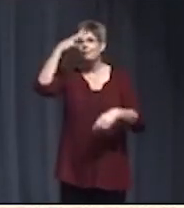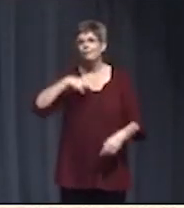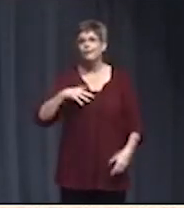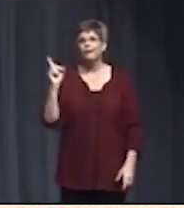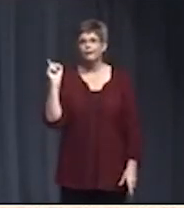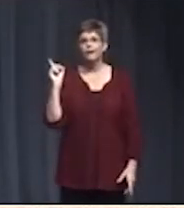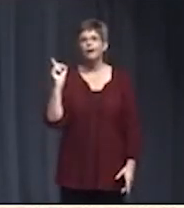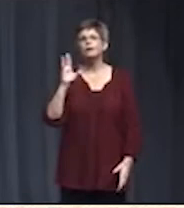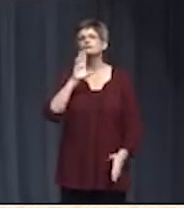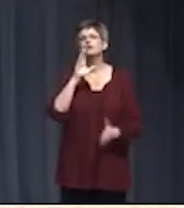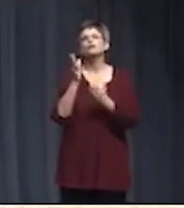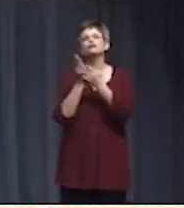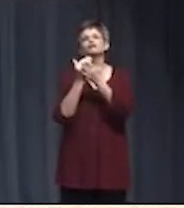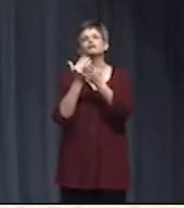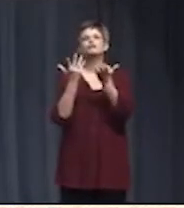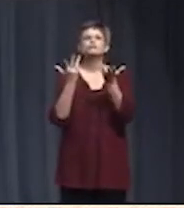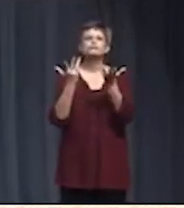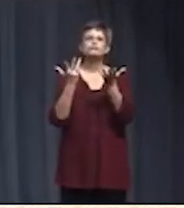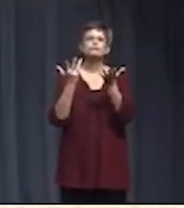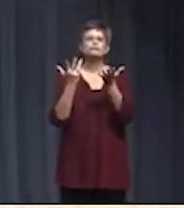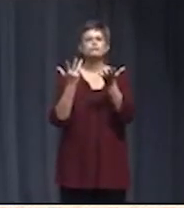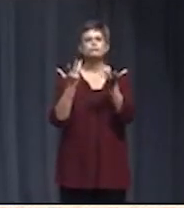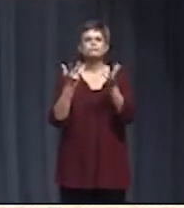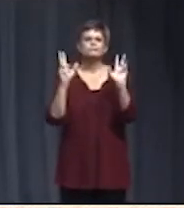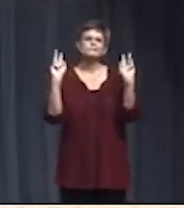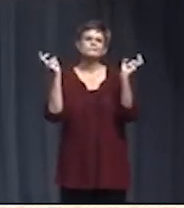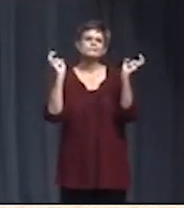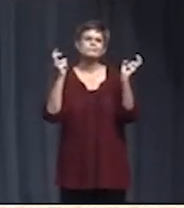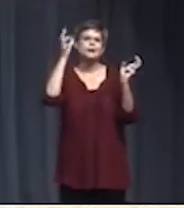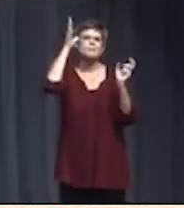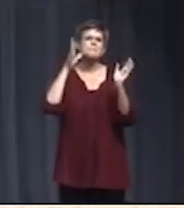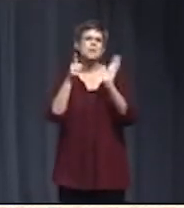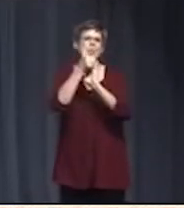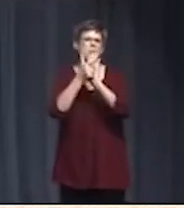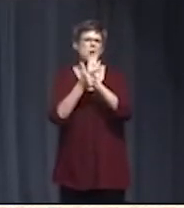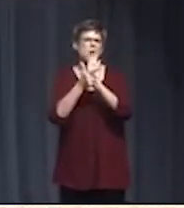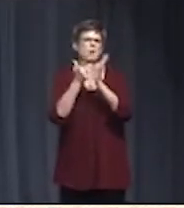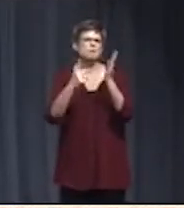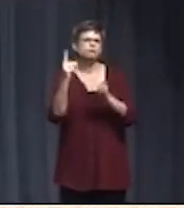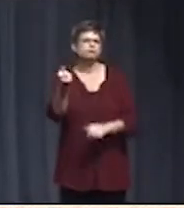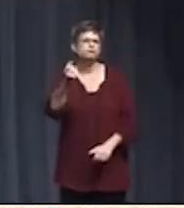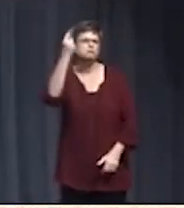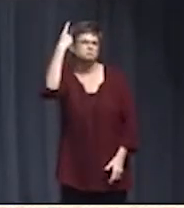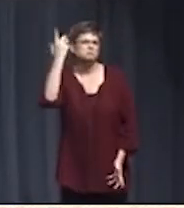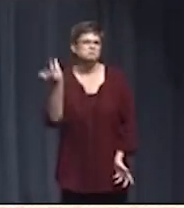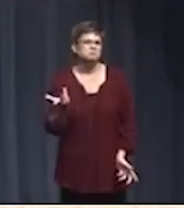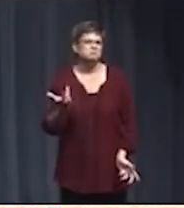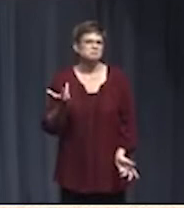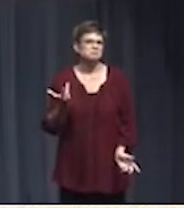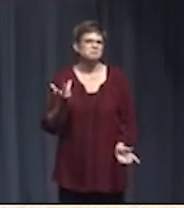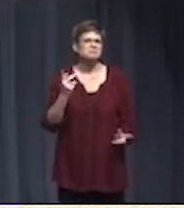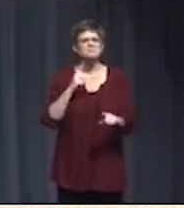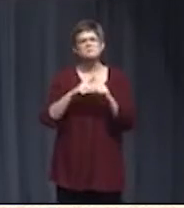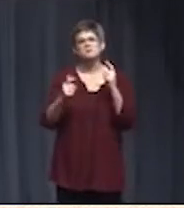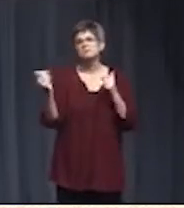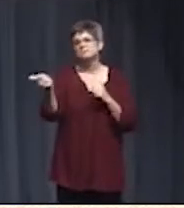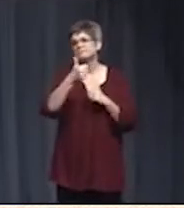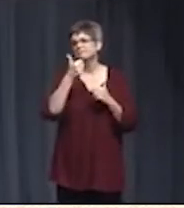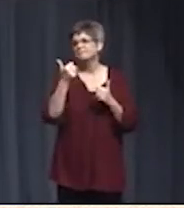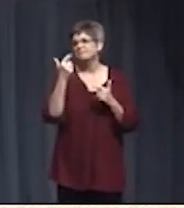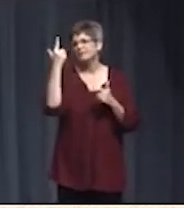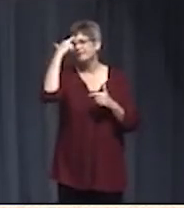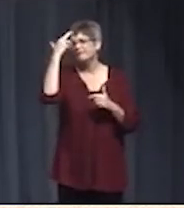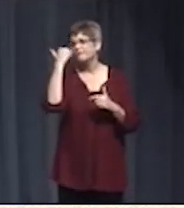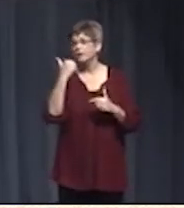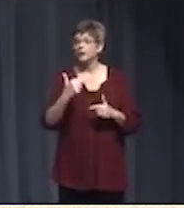So let's review some of those unwritten man laws. Maybe some of this will make sense to you. If nothing else, I always find them amusing. It is